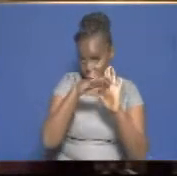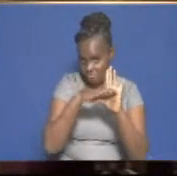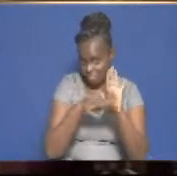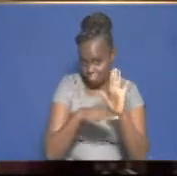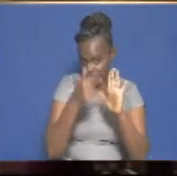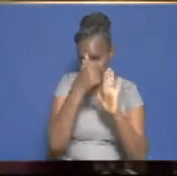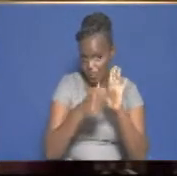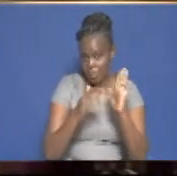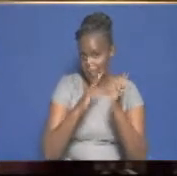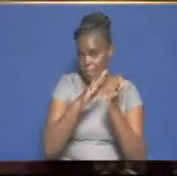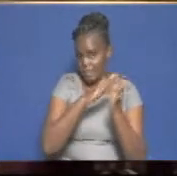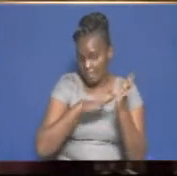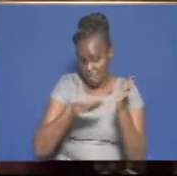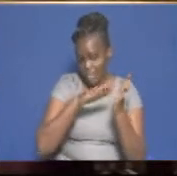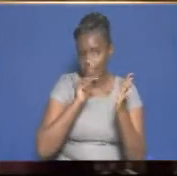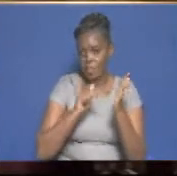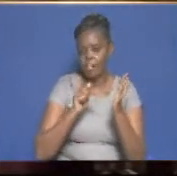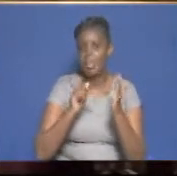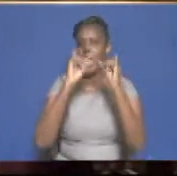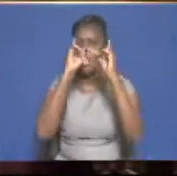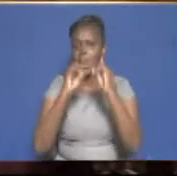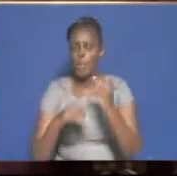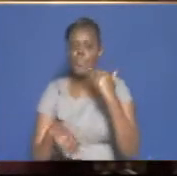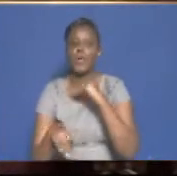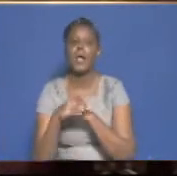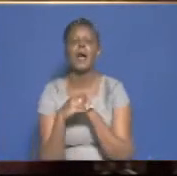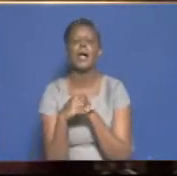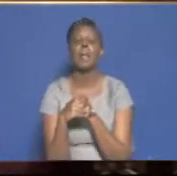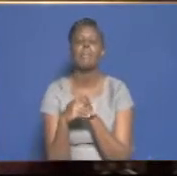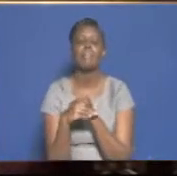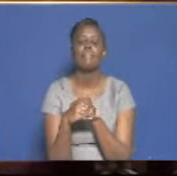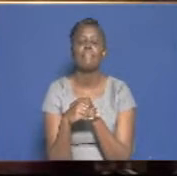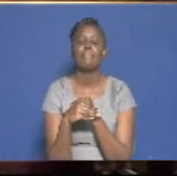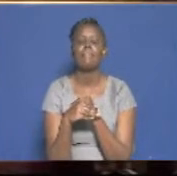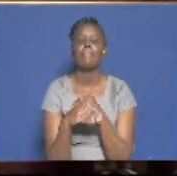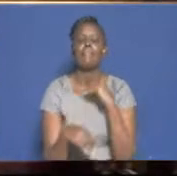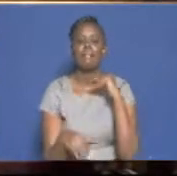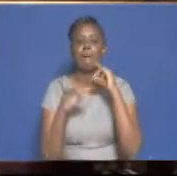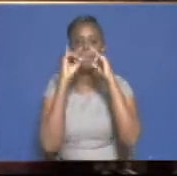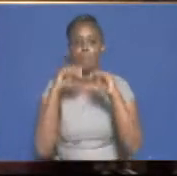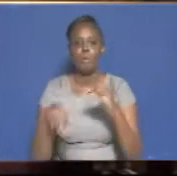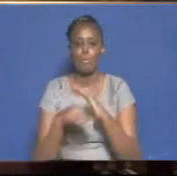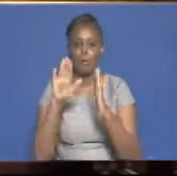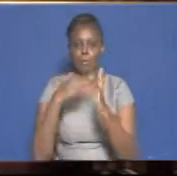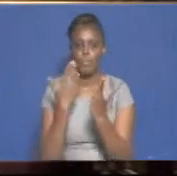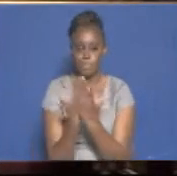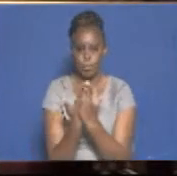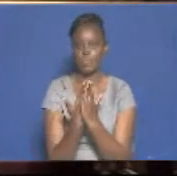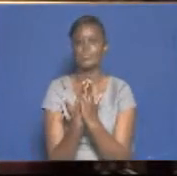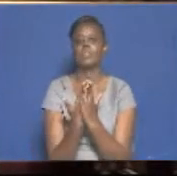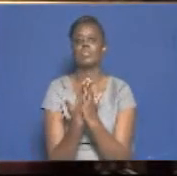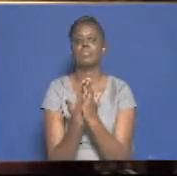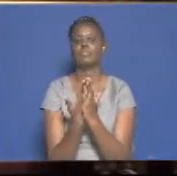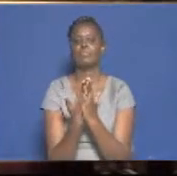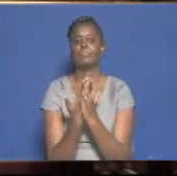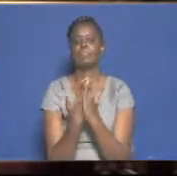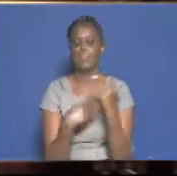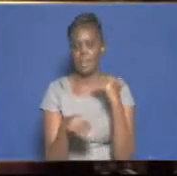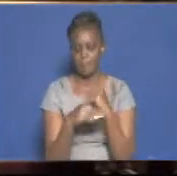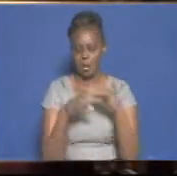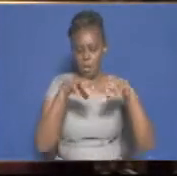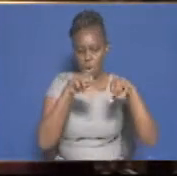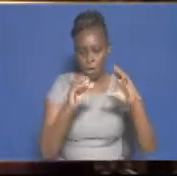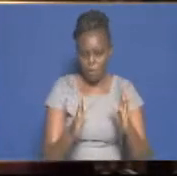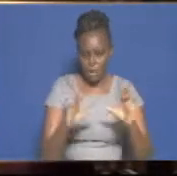substituting it with the following new section, and I quote the proposed provision, be a holder